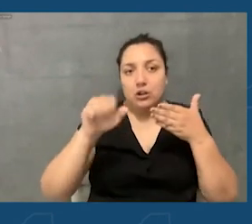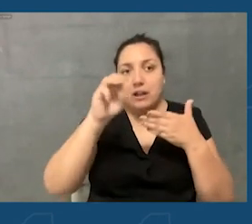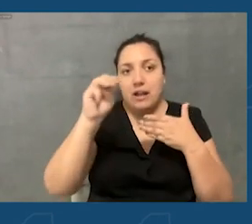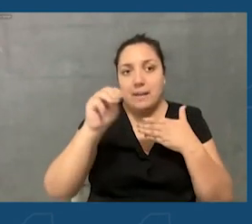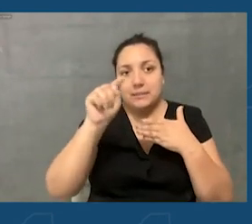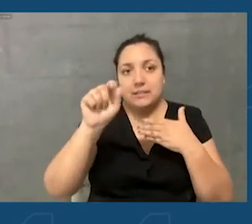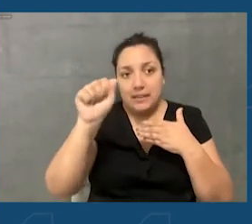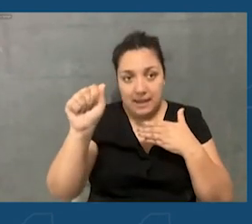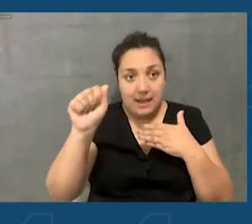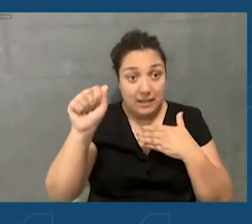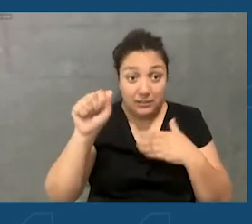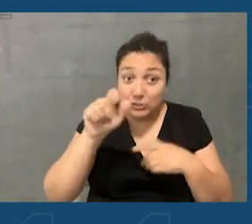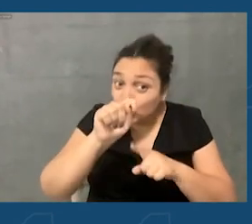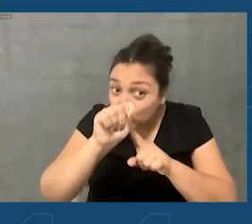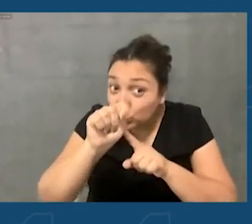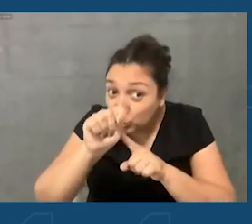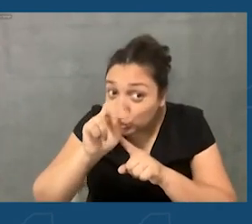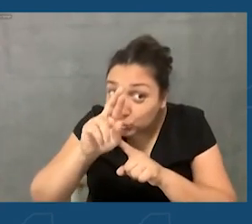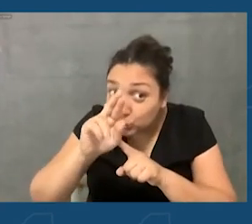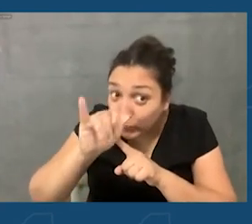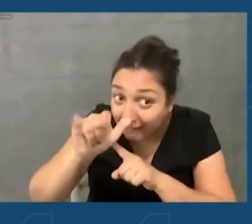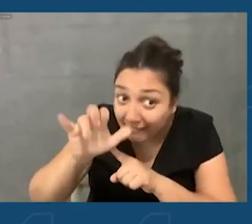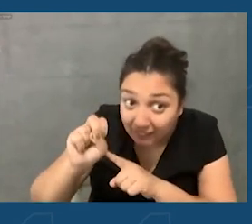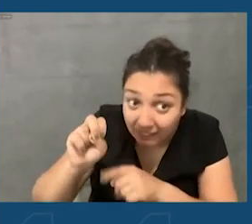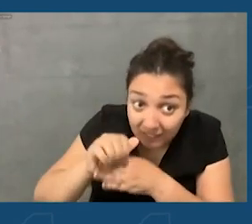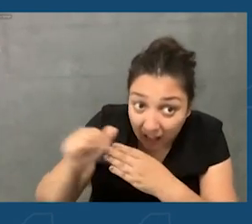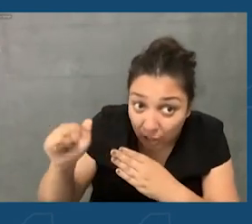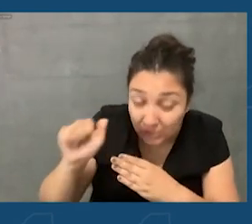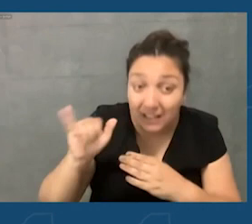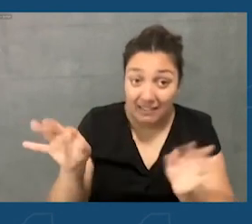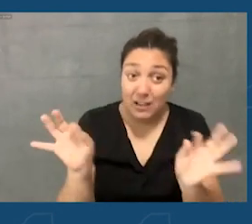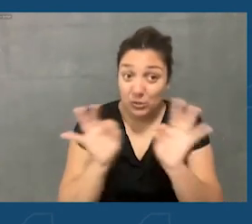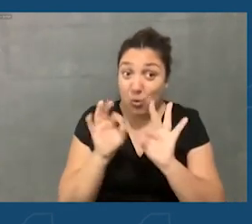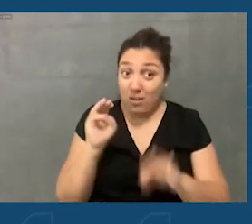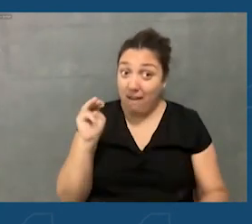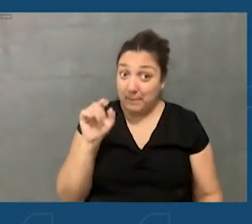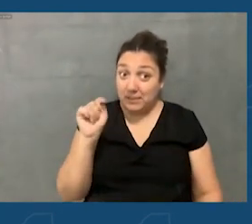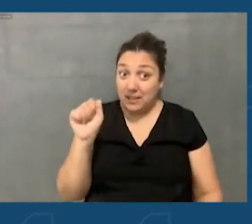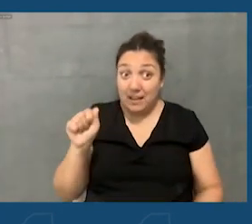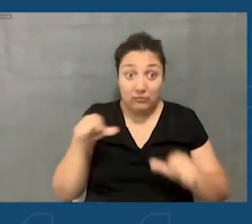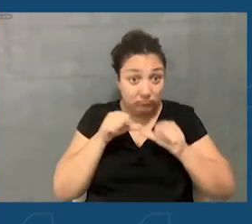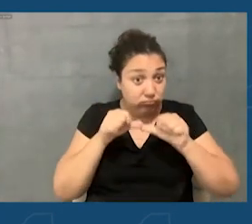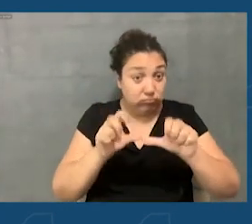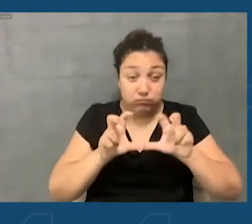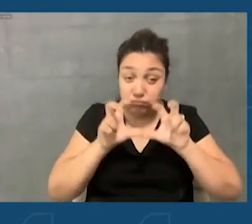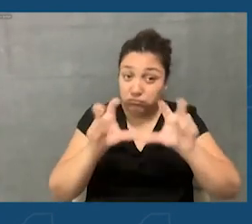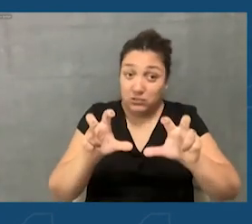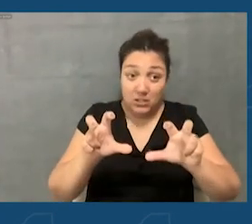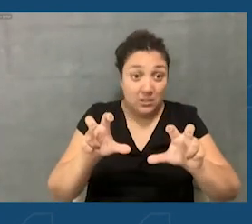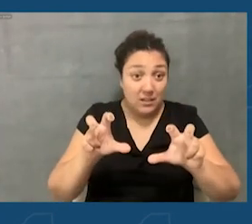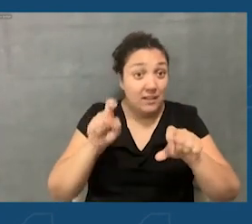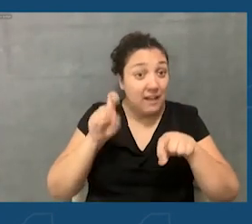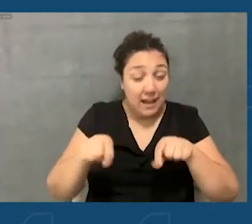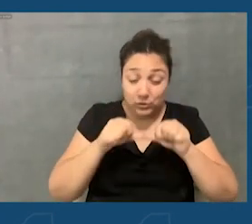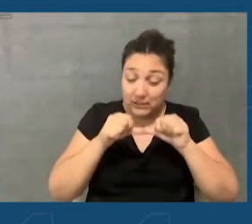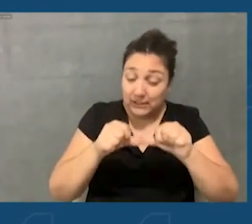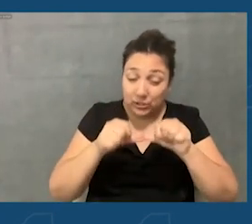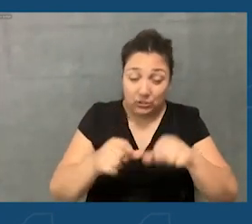$1 trillion. That's what the MTA system is worth. We have to keep investing in it, and